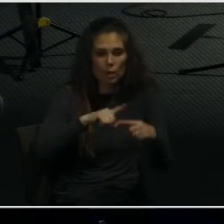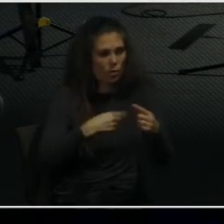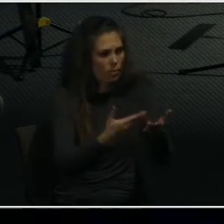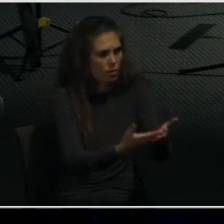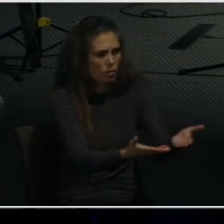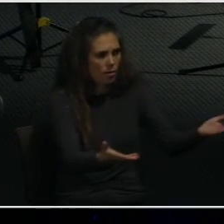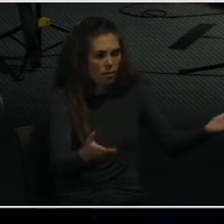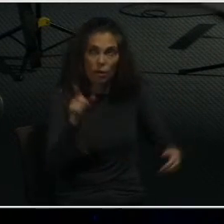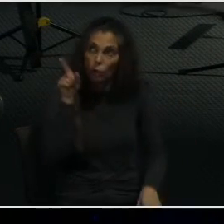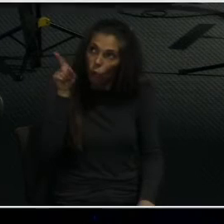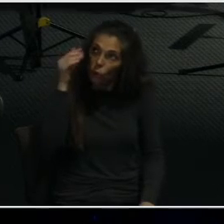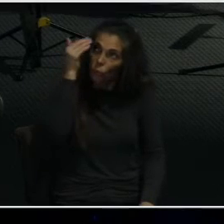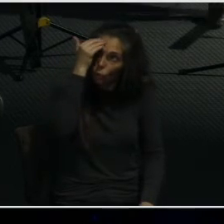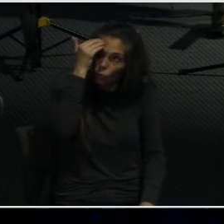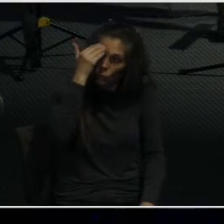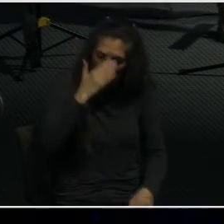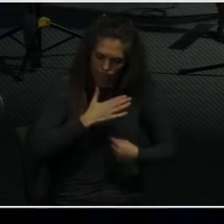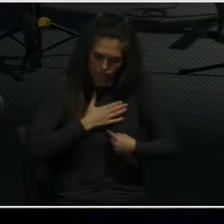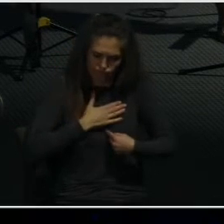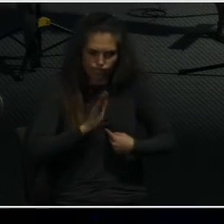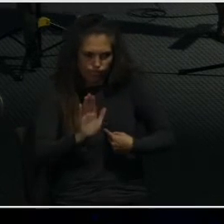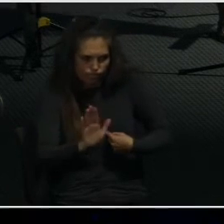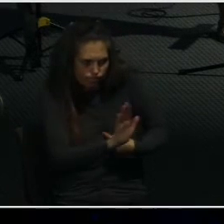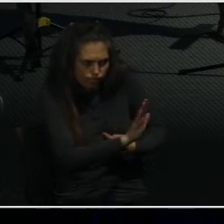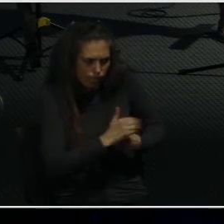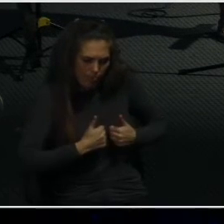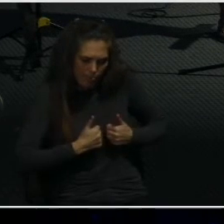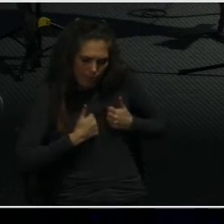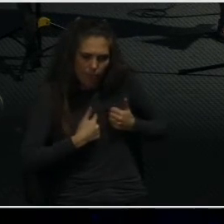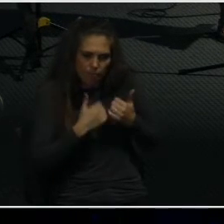through, what we've done.